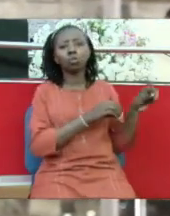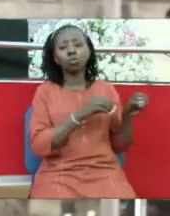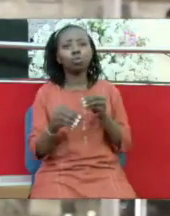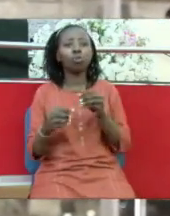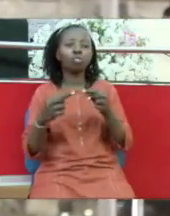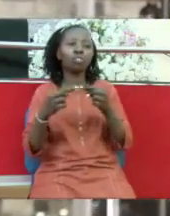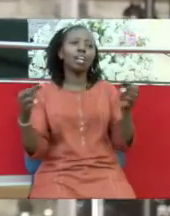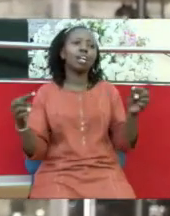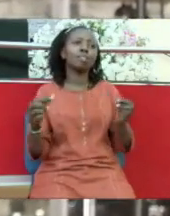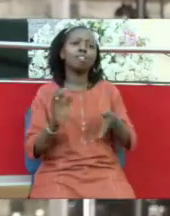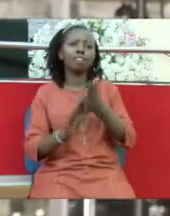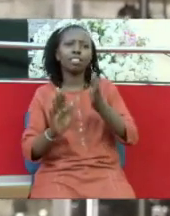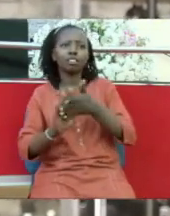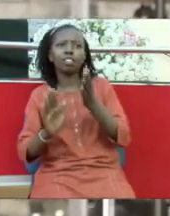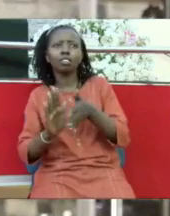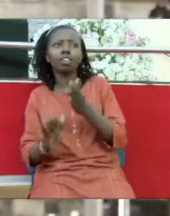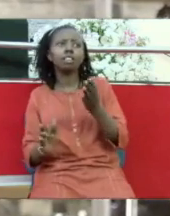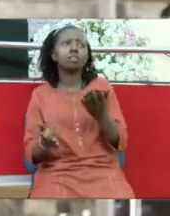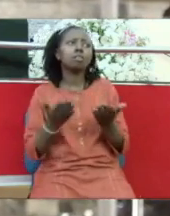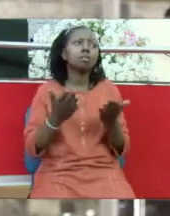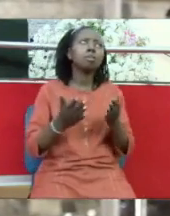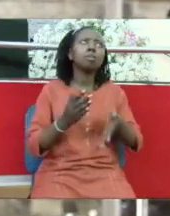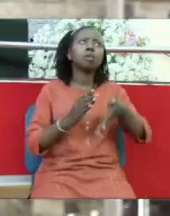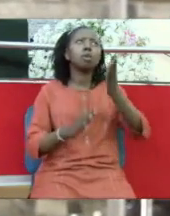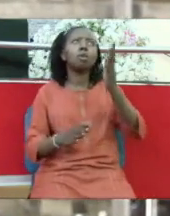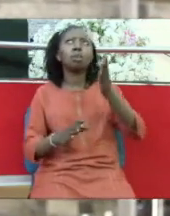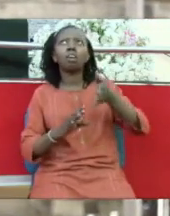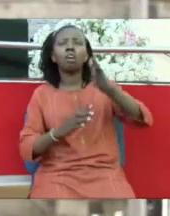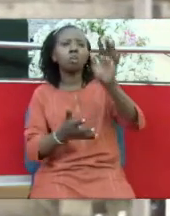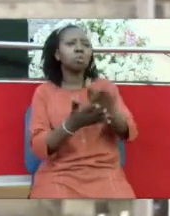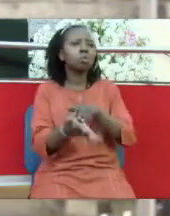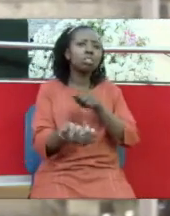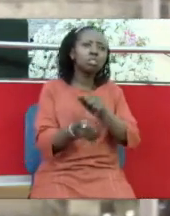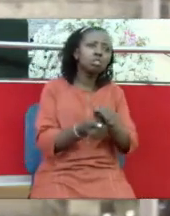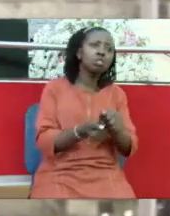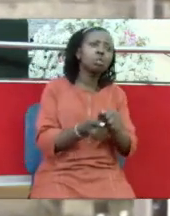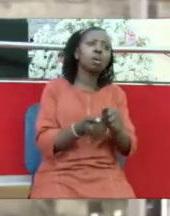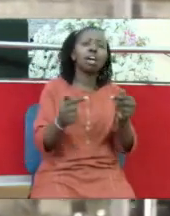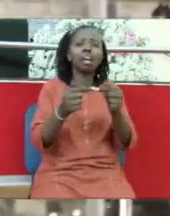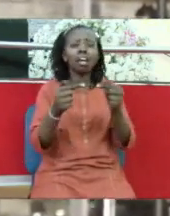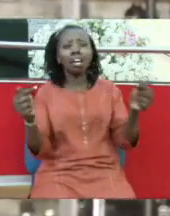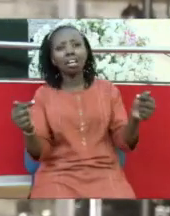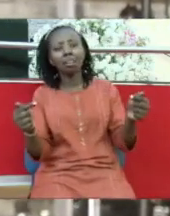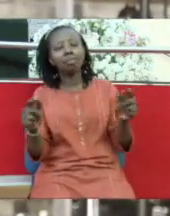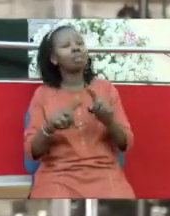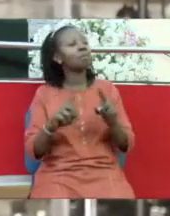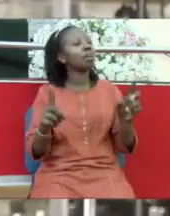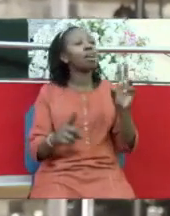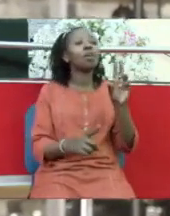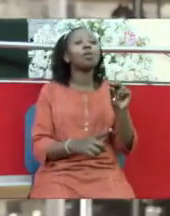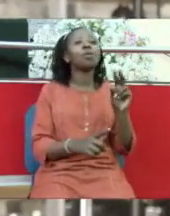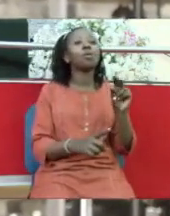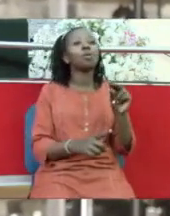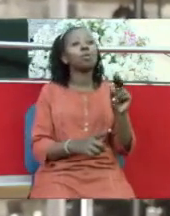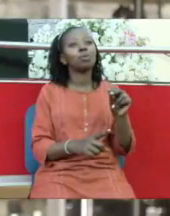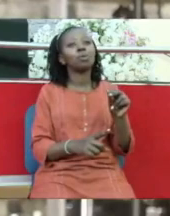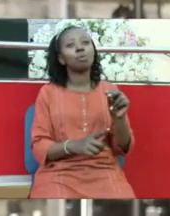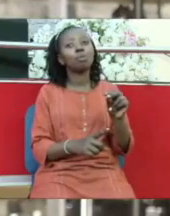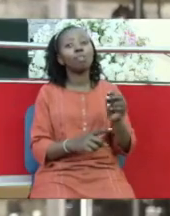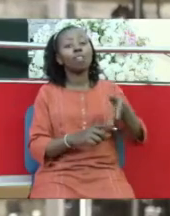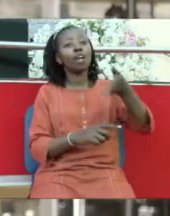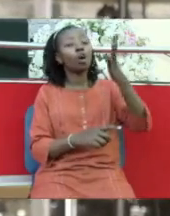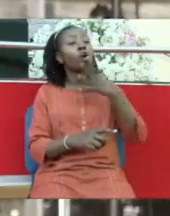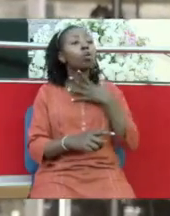To God to swallow him out. God to blow him out with the wind. But that's not the way it works. God always